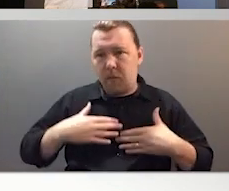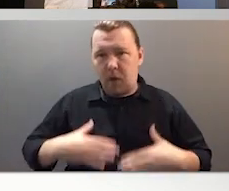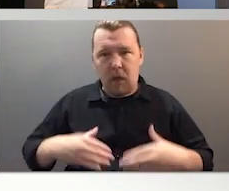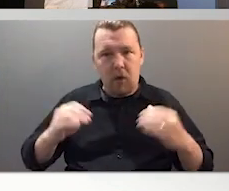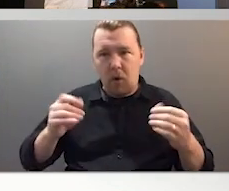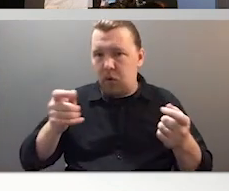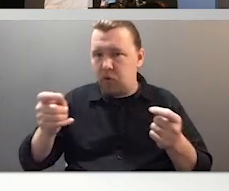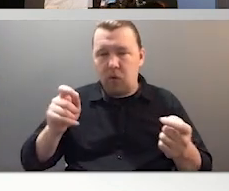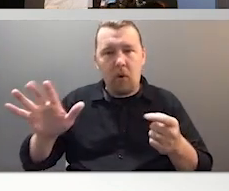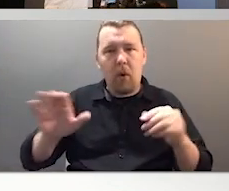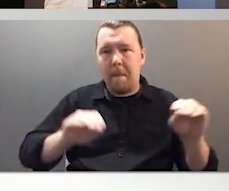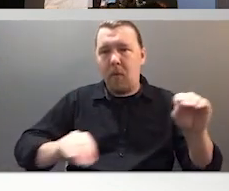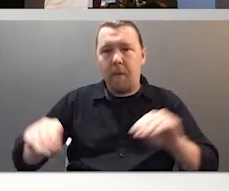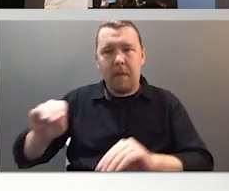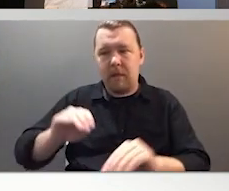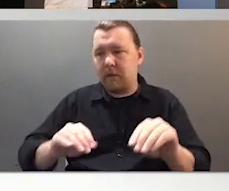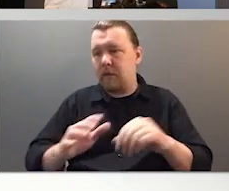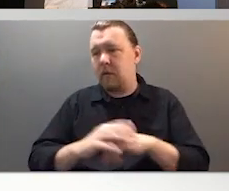movements.